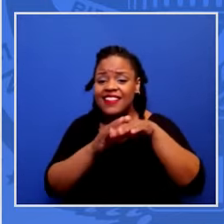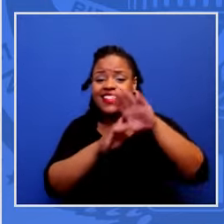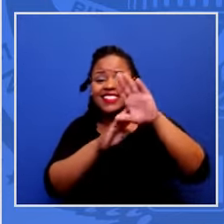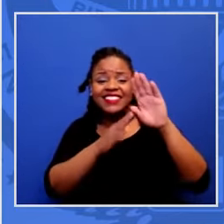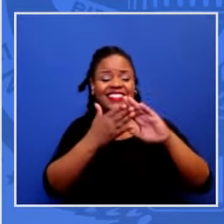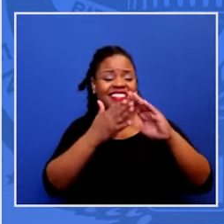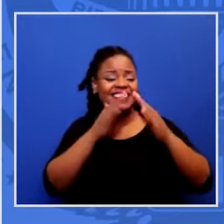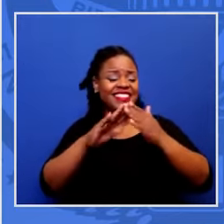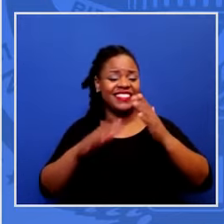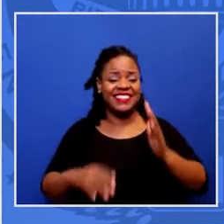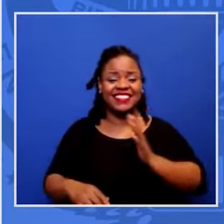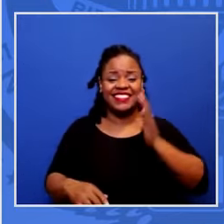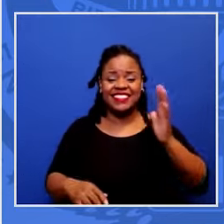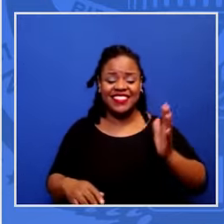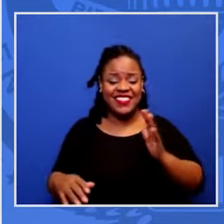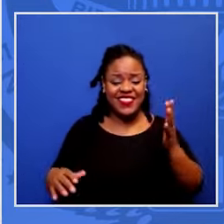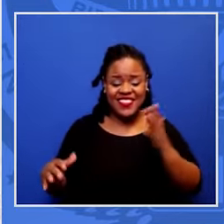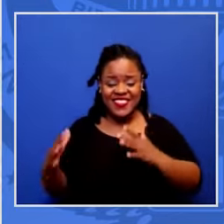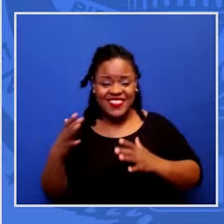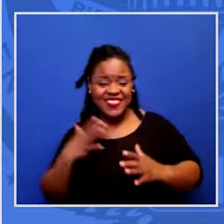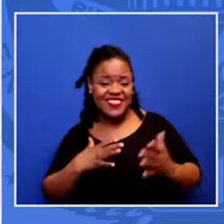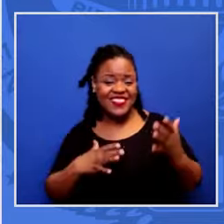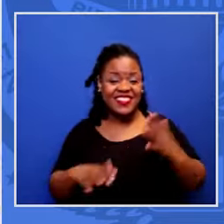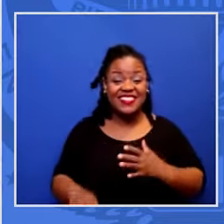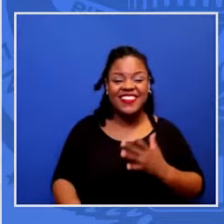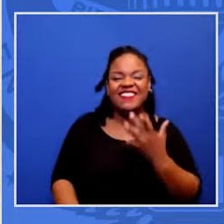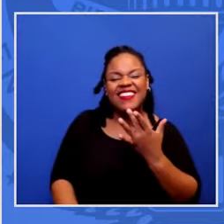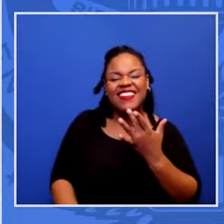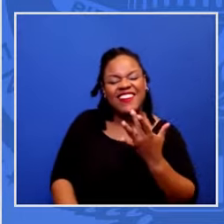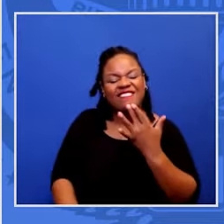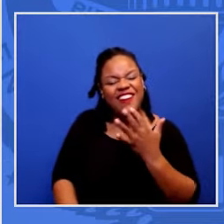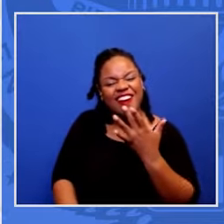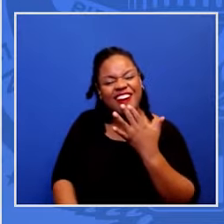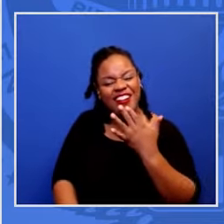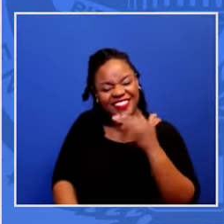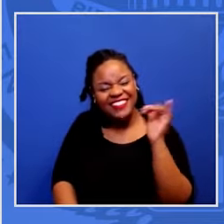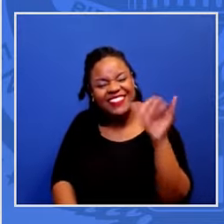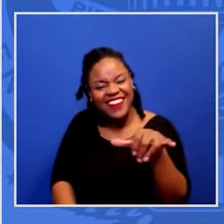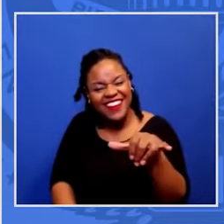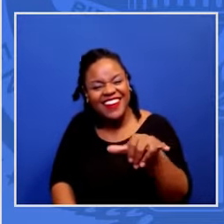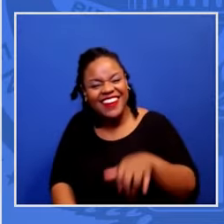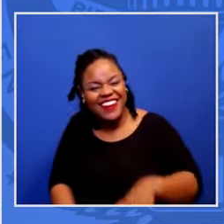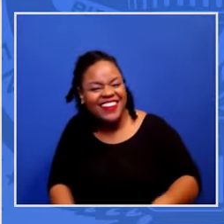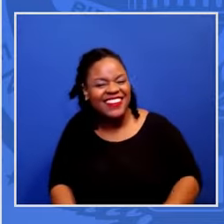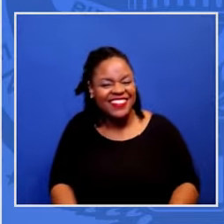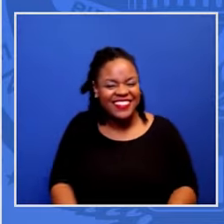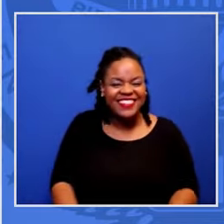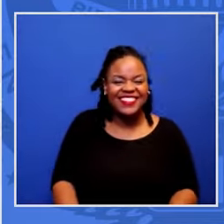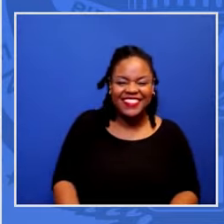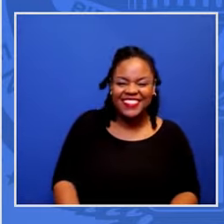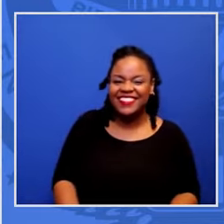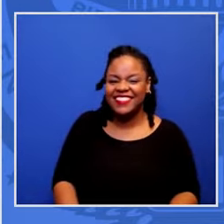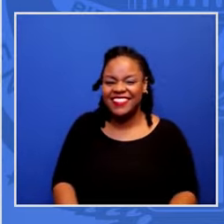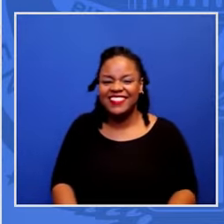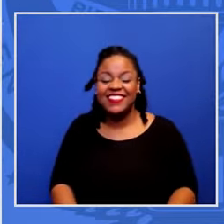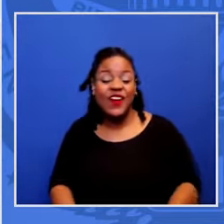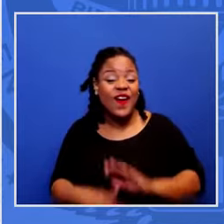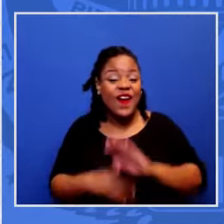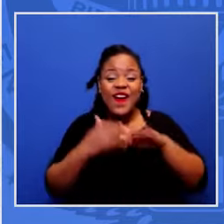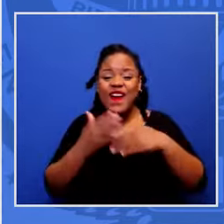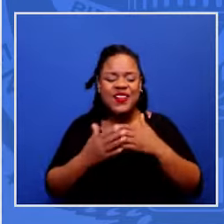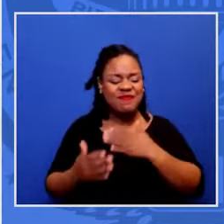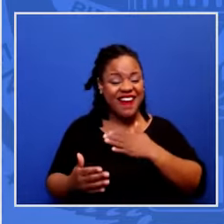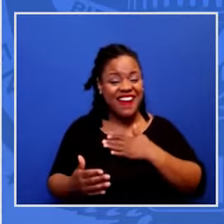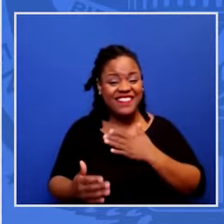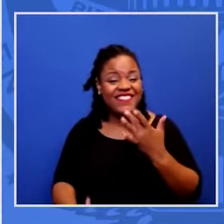with all my favorite colors right on. All my favorite